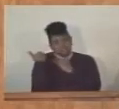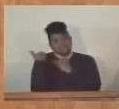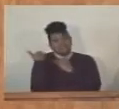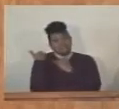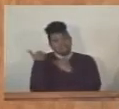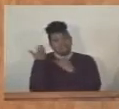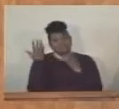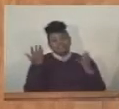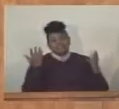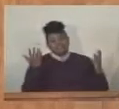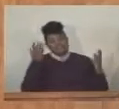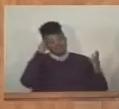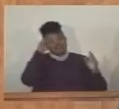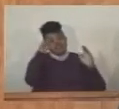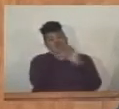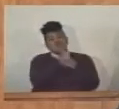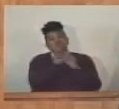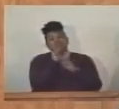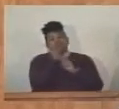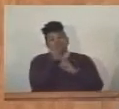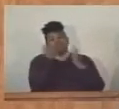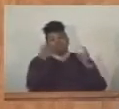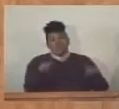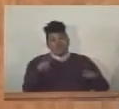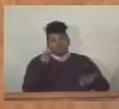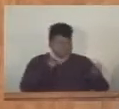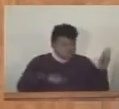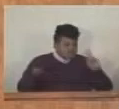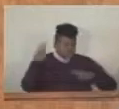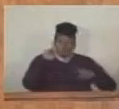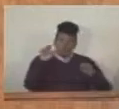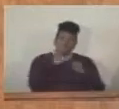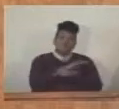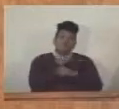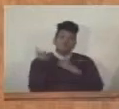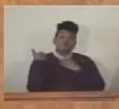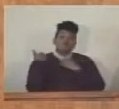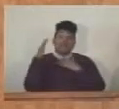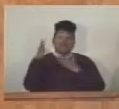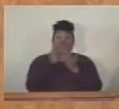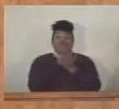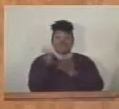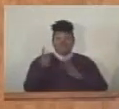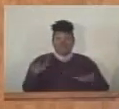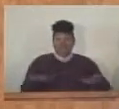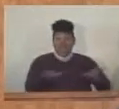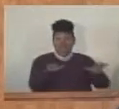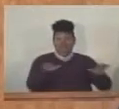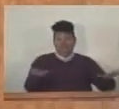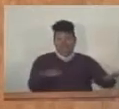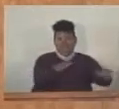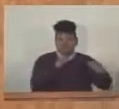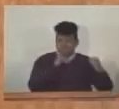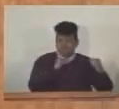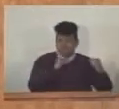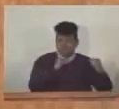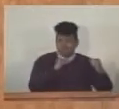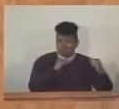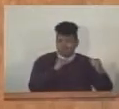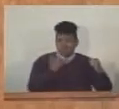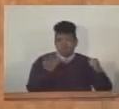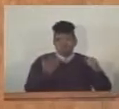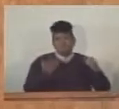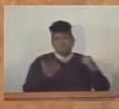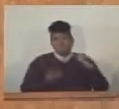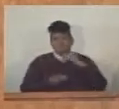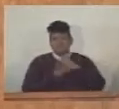responsibility for the crime situation and their failure to act and to act firmly. Had